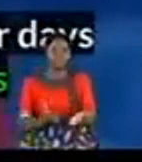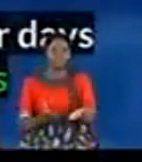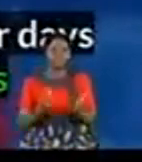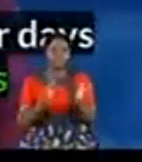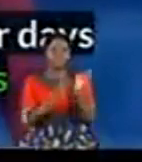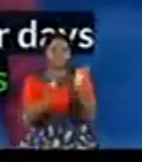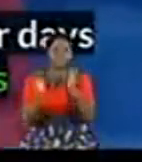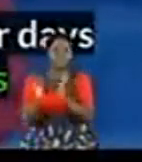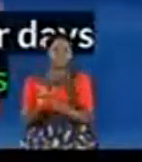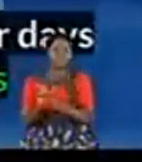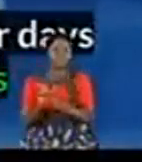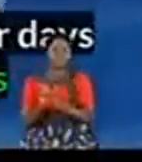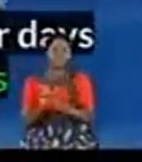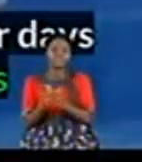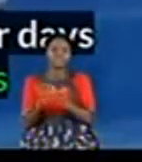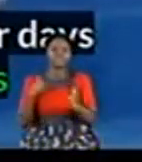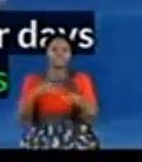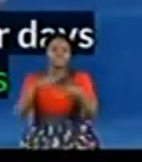Jesus